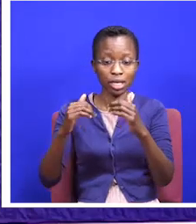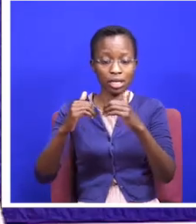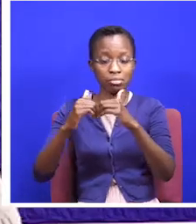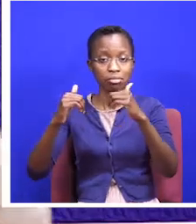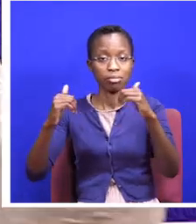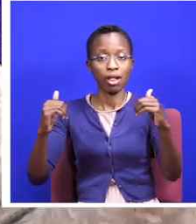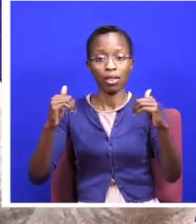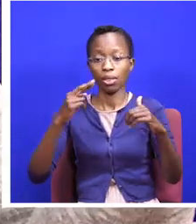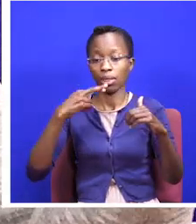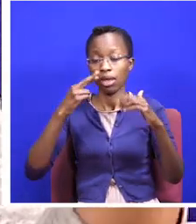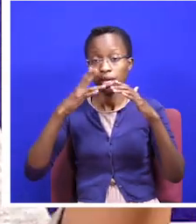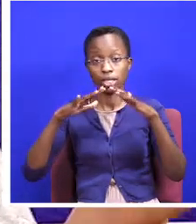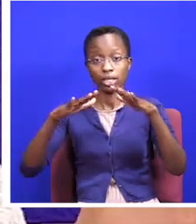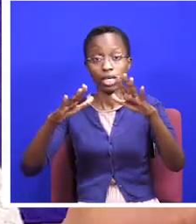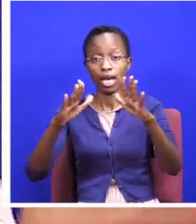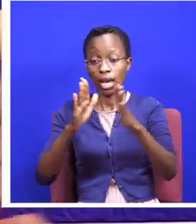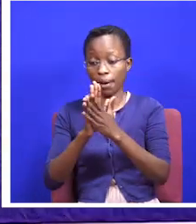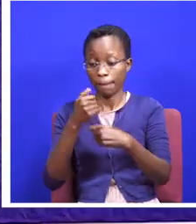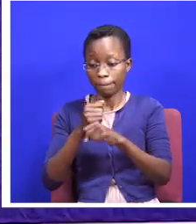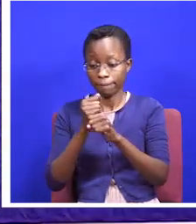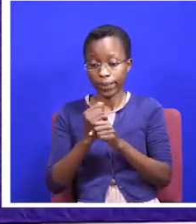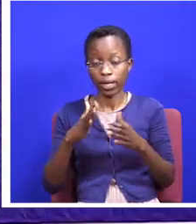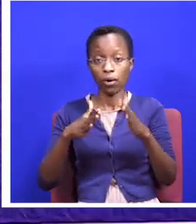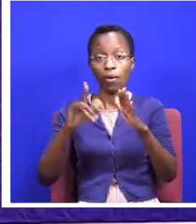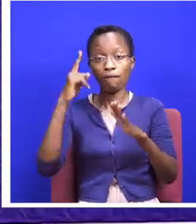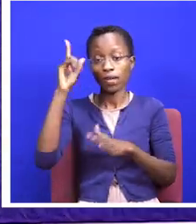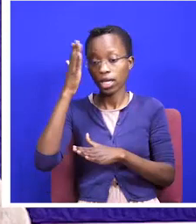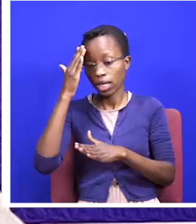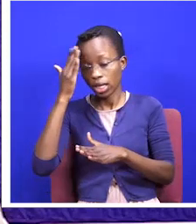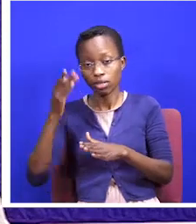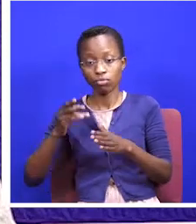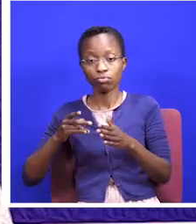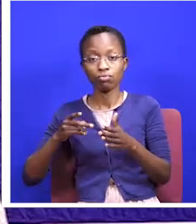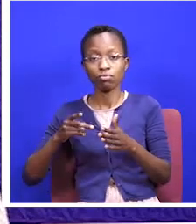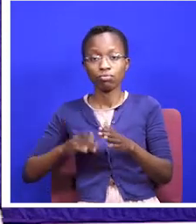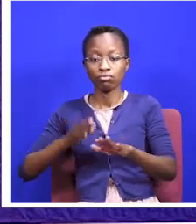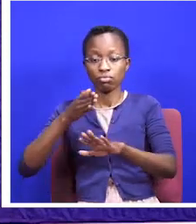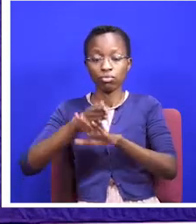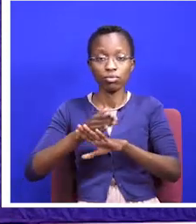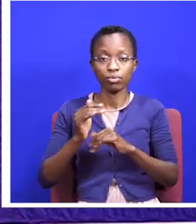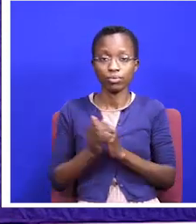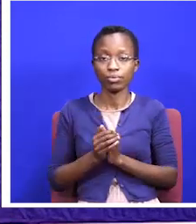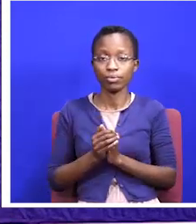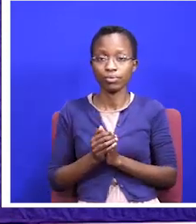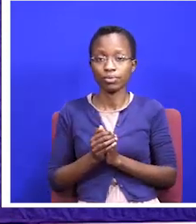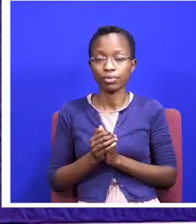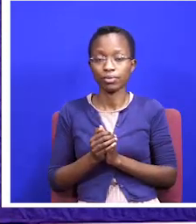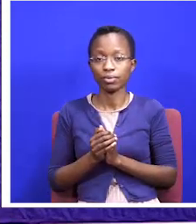Almighty, parted the Red Sea and made a way for the Israelites to cross to the other